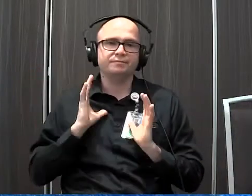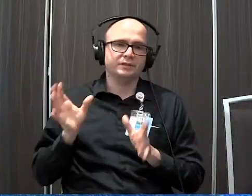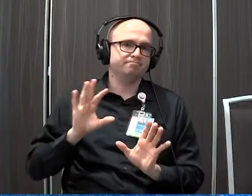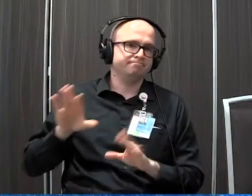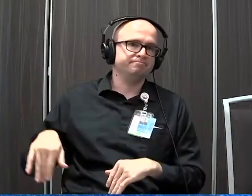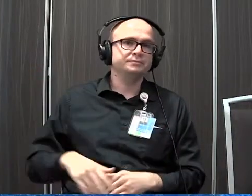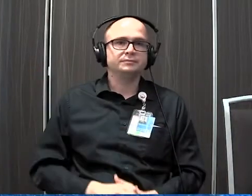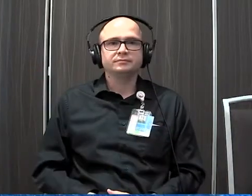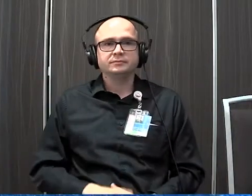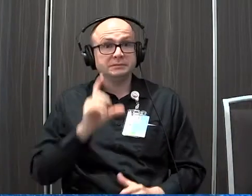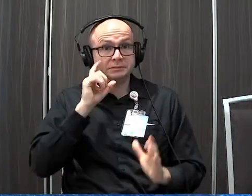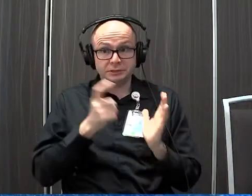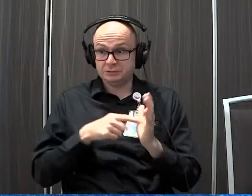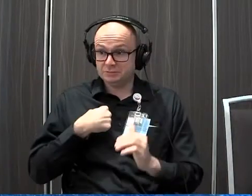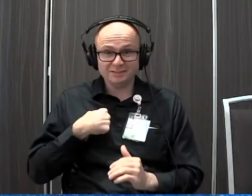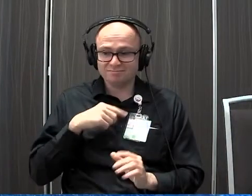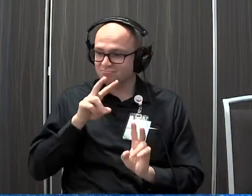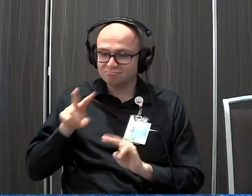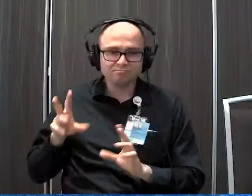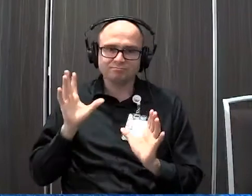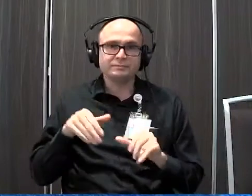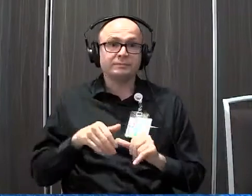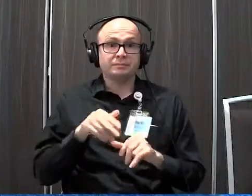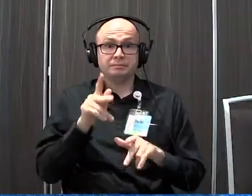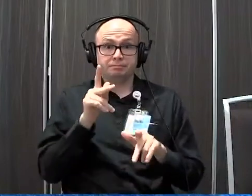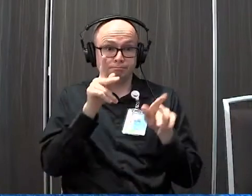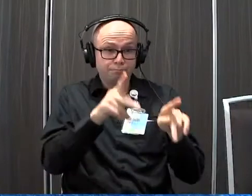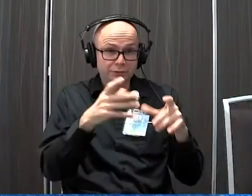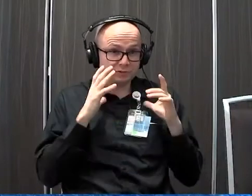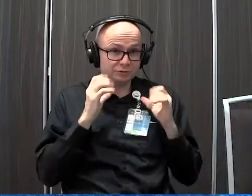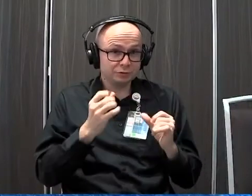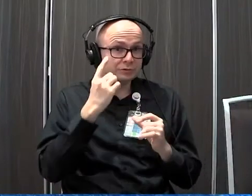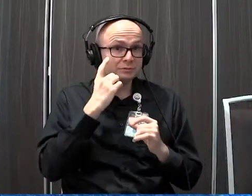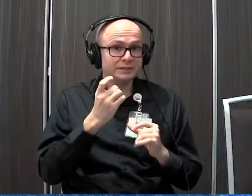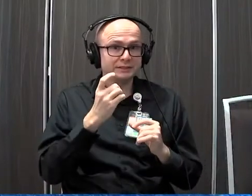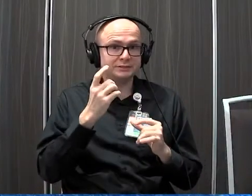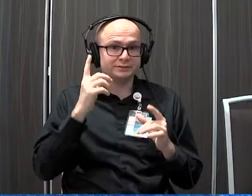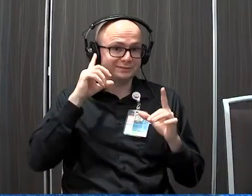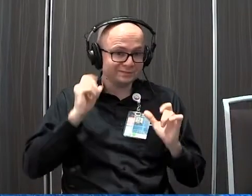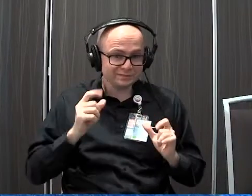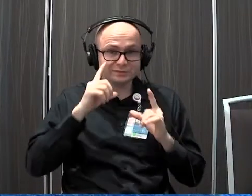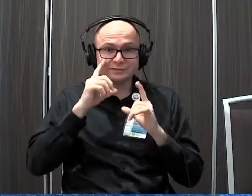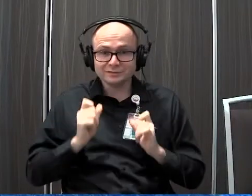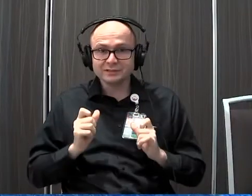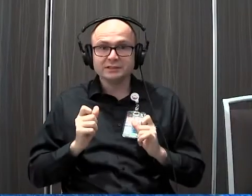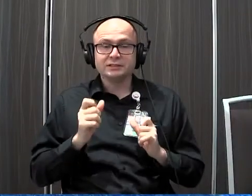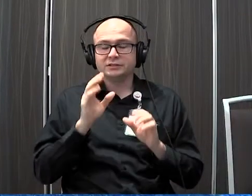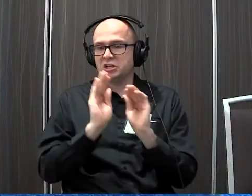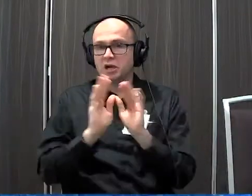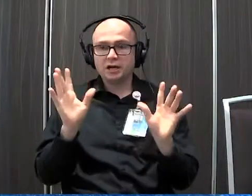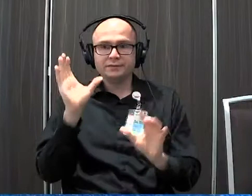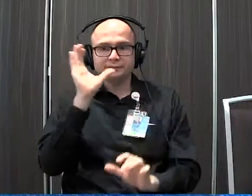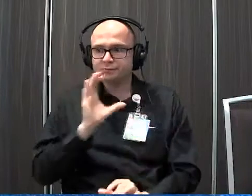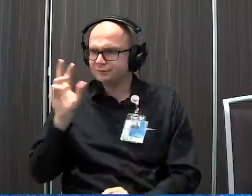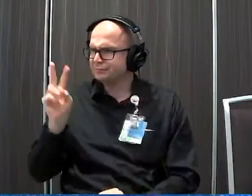And no one notices that I'm doing that. But with individuals with Charge, because of their sensory loss, it's very obvious when they're engaging in these